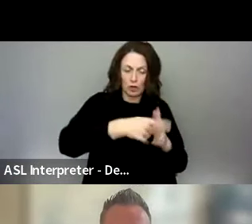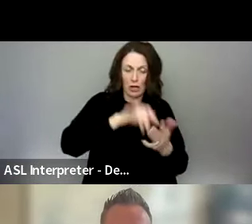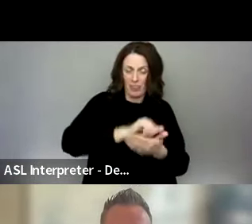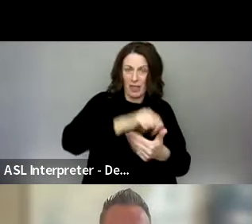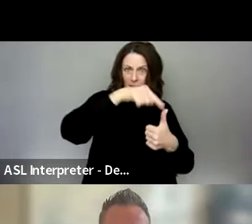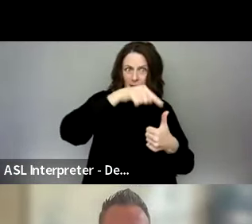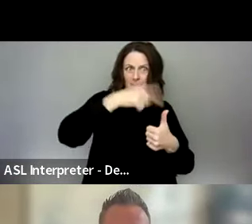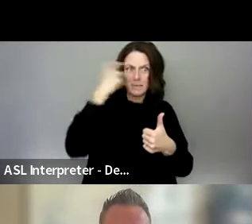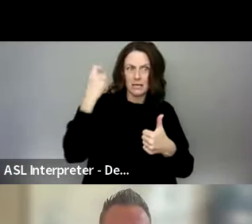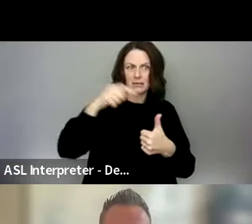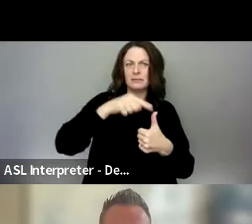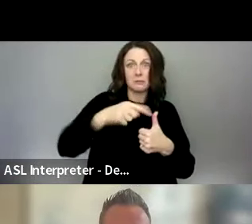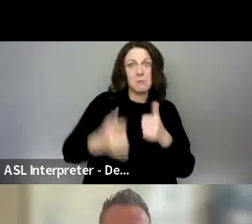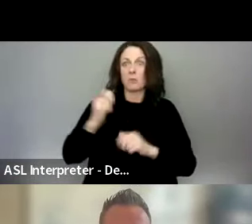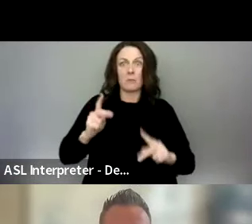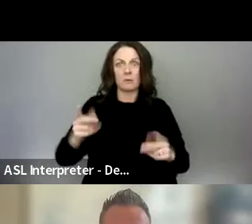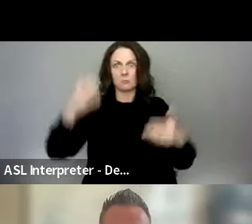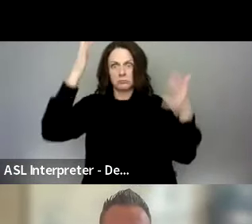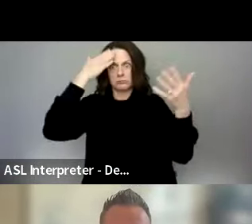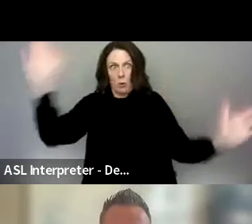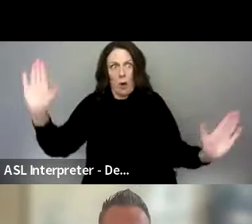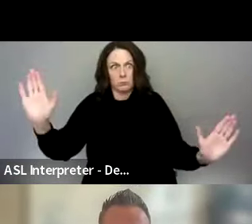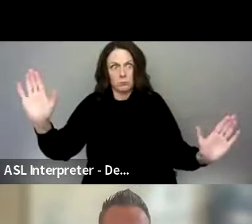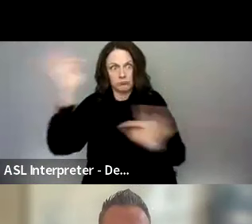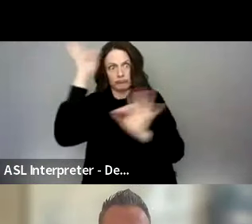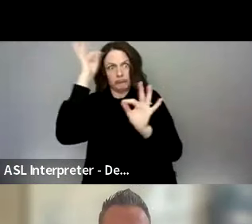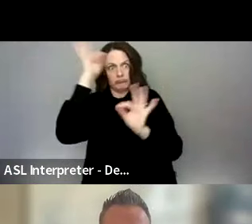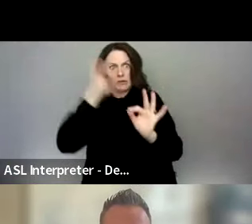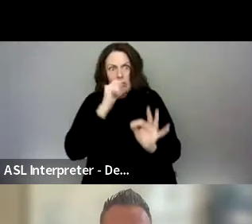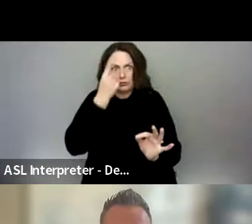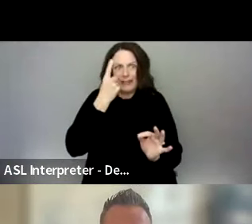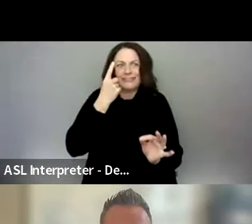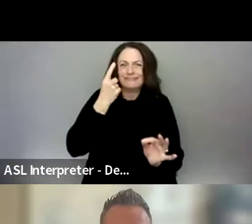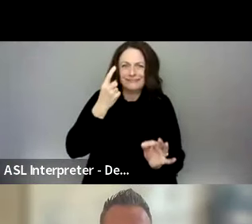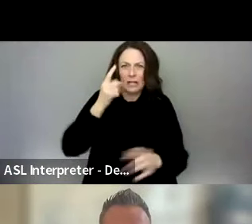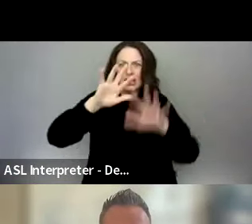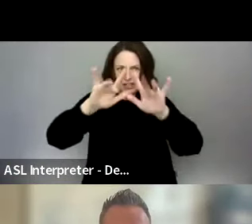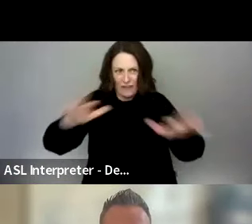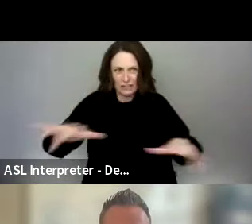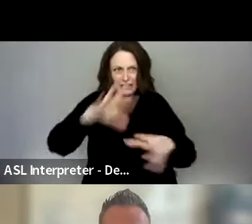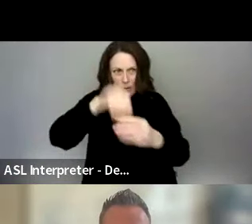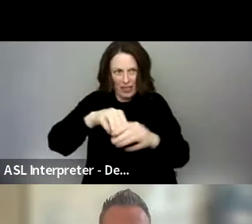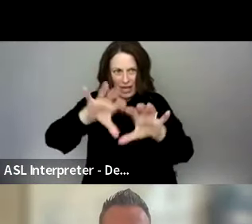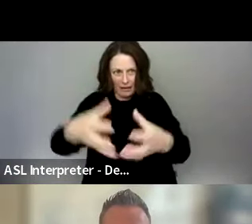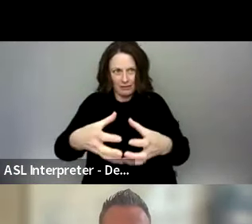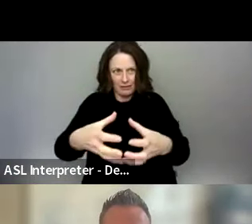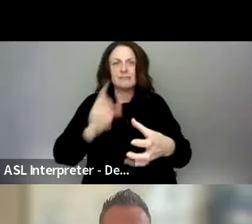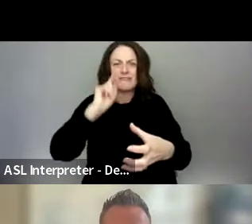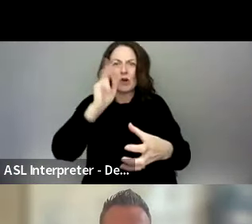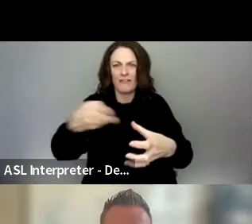because, yeah, most people just don't understand what that means and the diversity within that